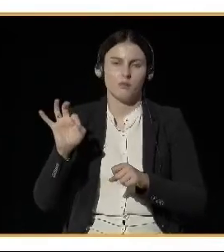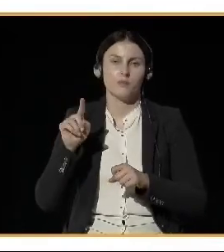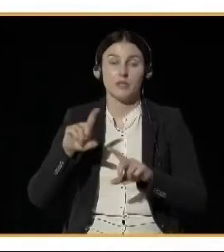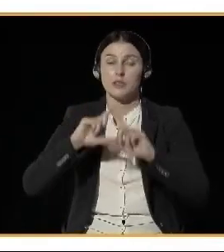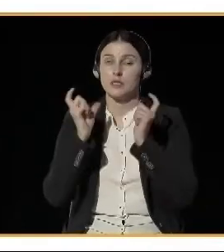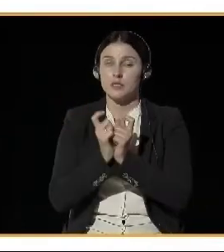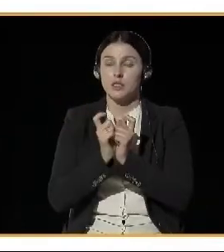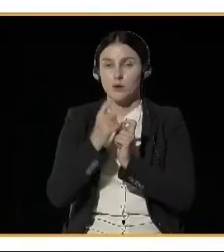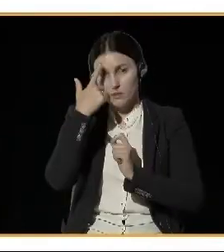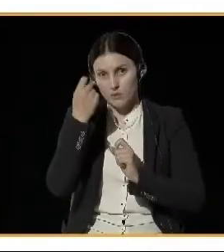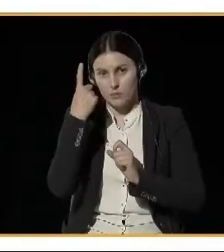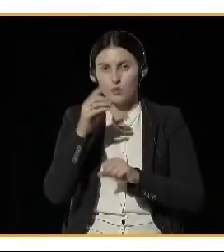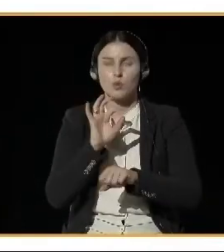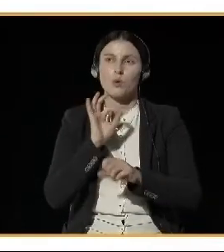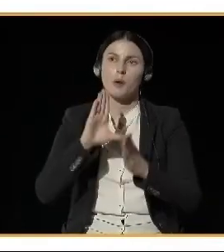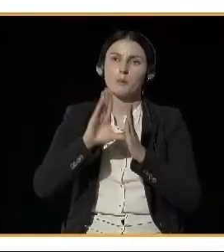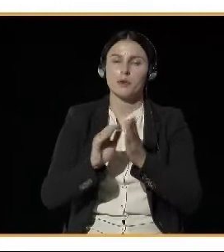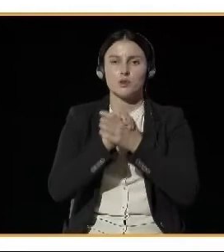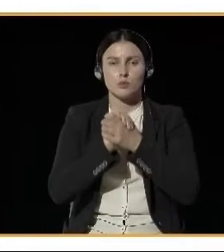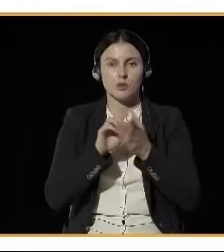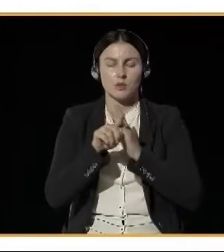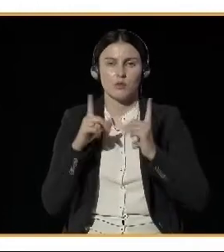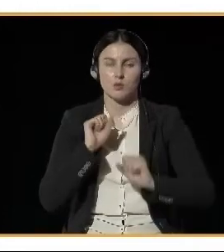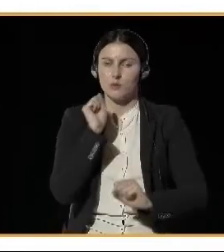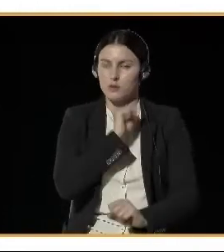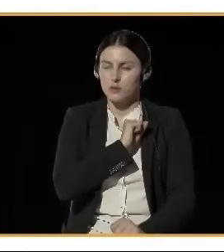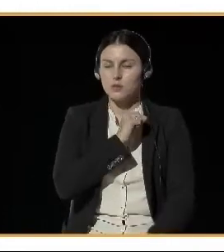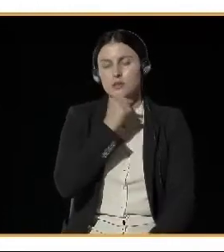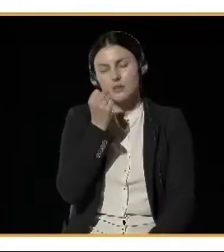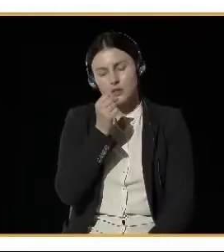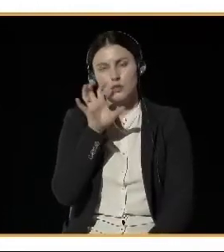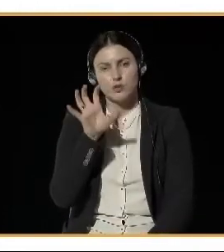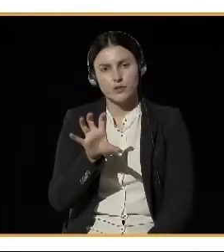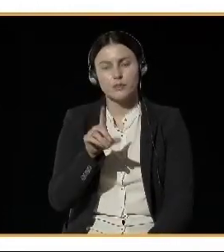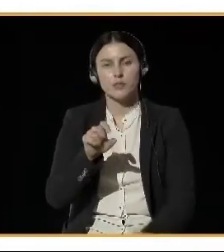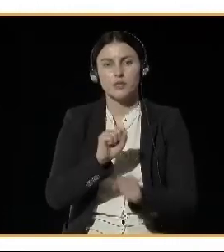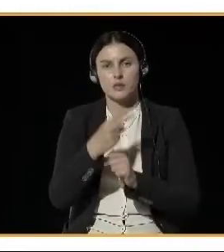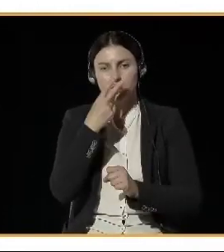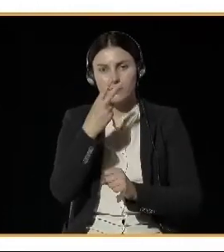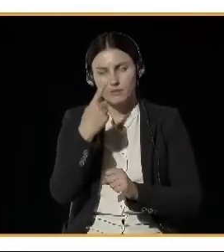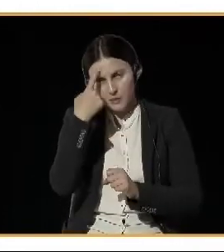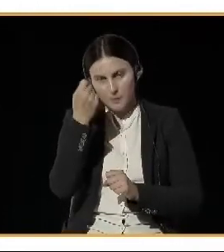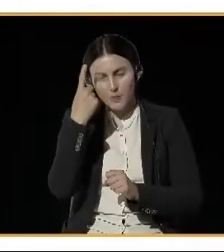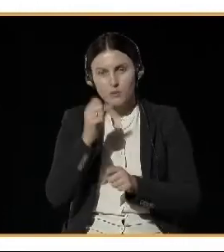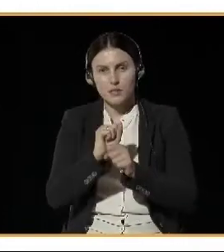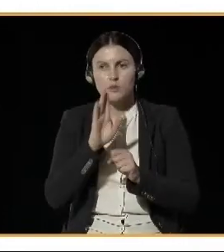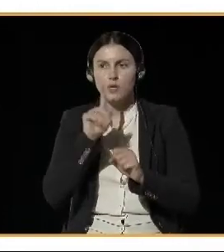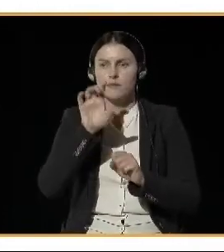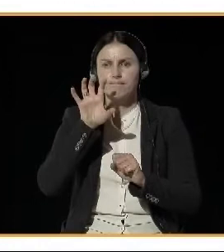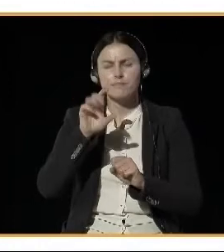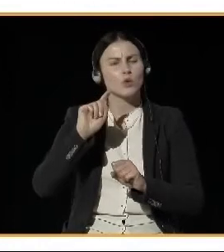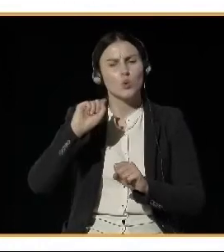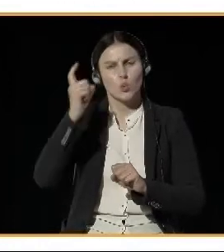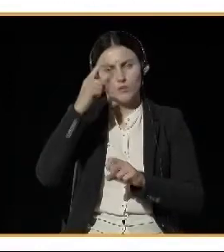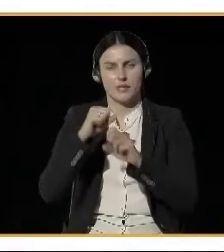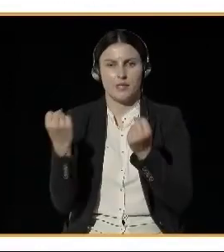age-friendly city concept is based on the idea of active aging. It is a very important concept. I think it's worth